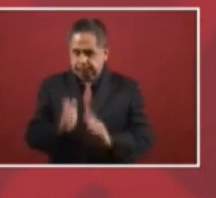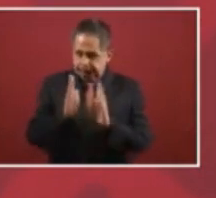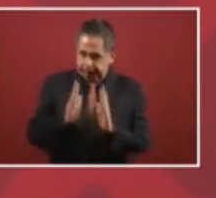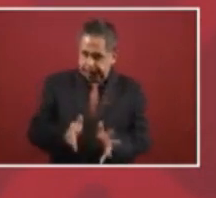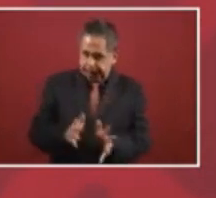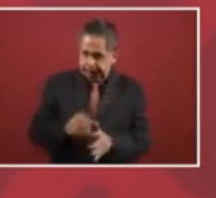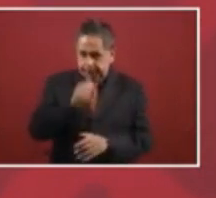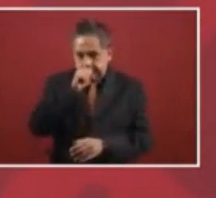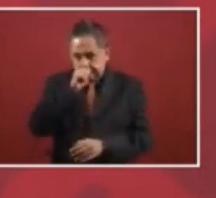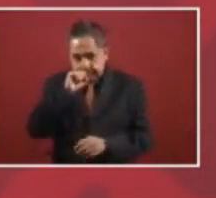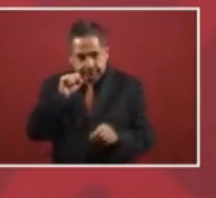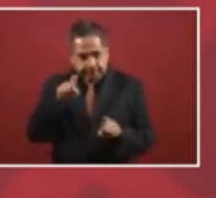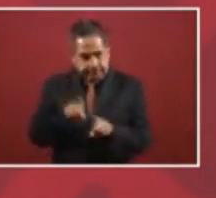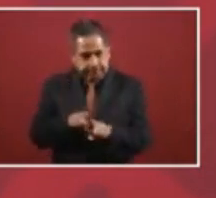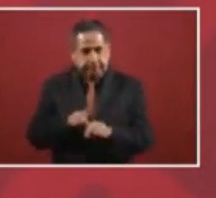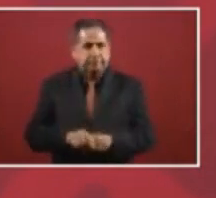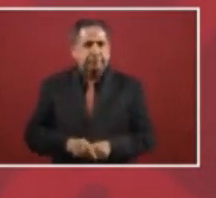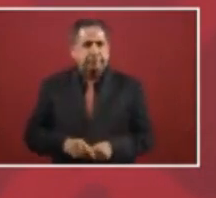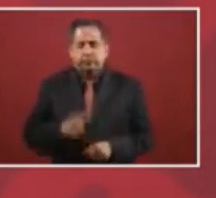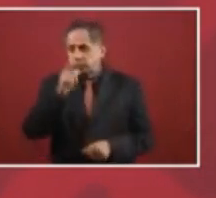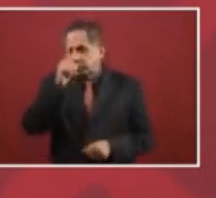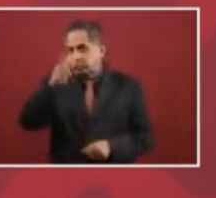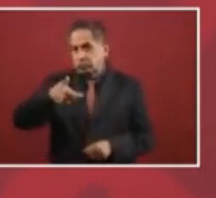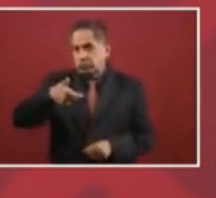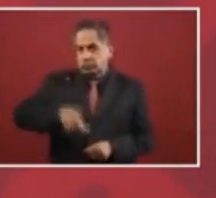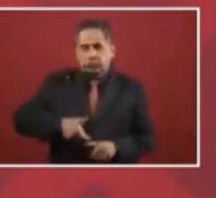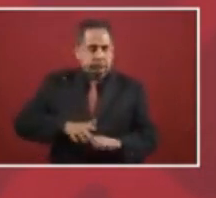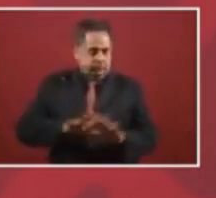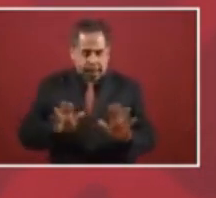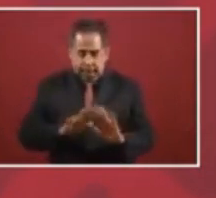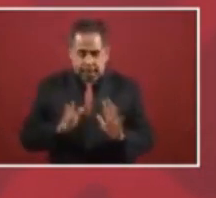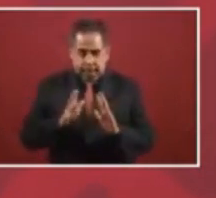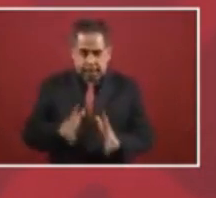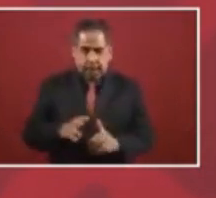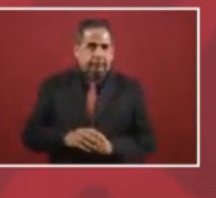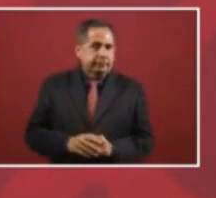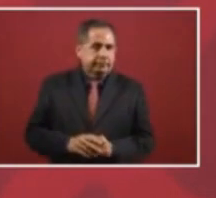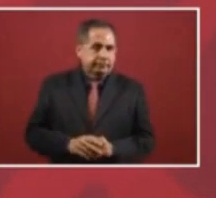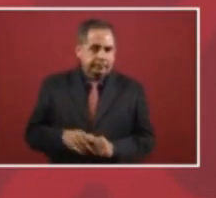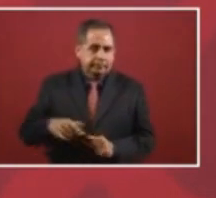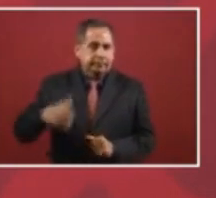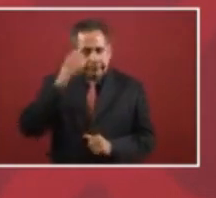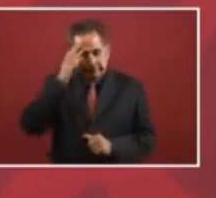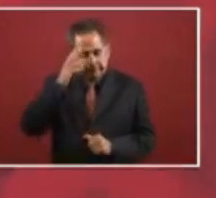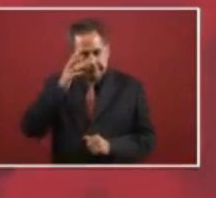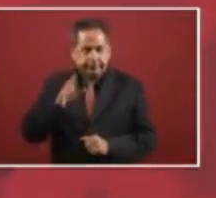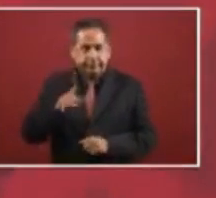costs of electrical energy, or that is the price of electricity.